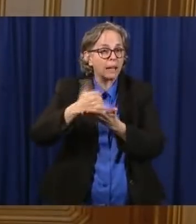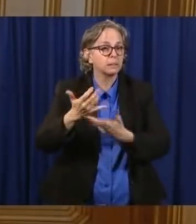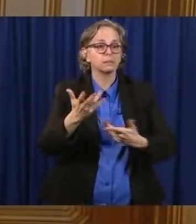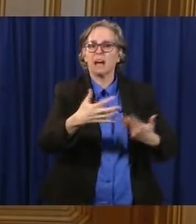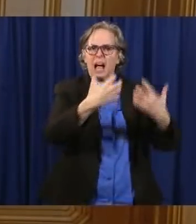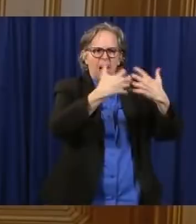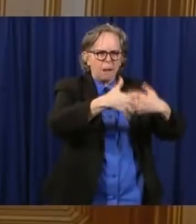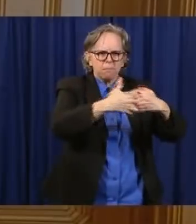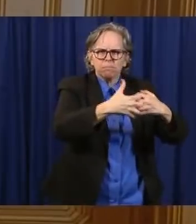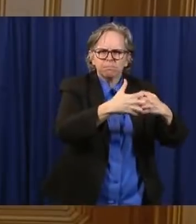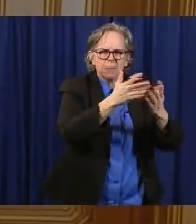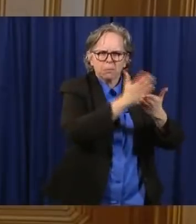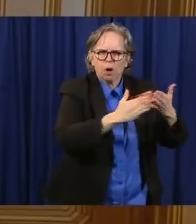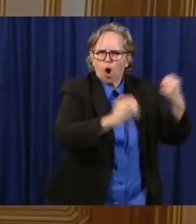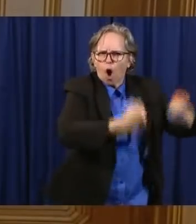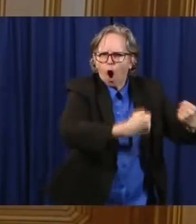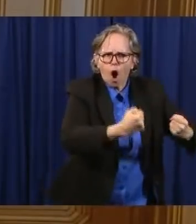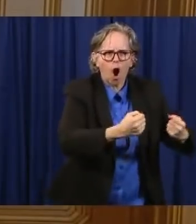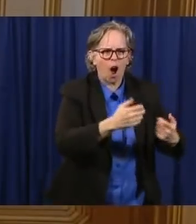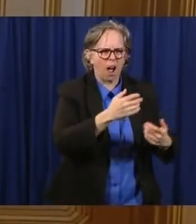materials that were needed.